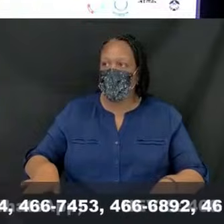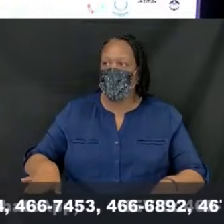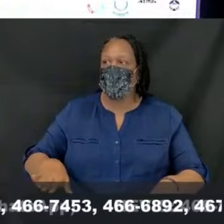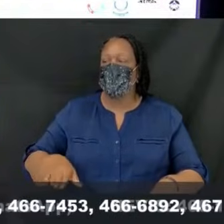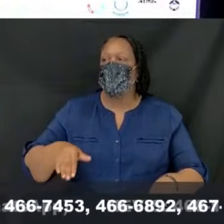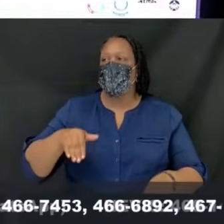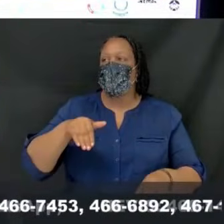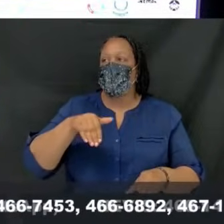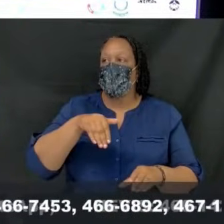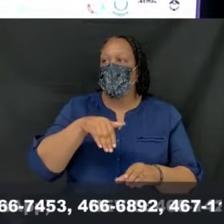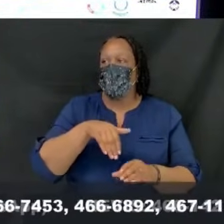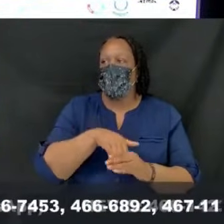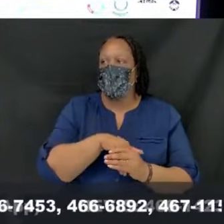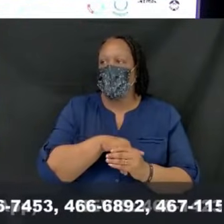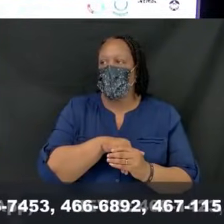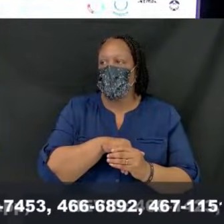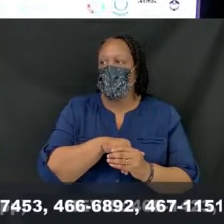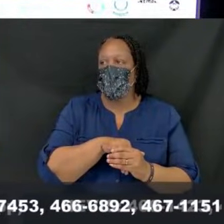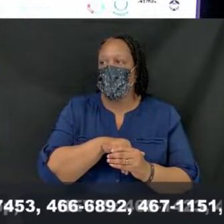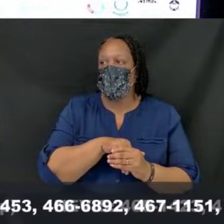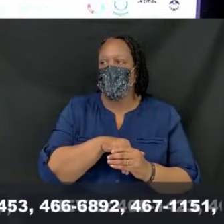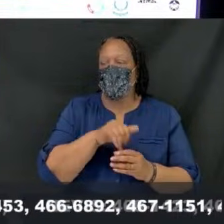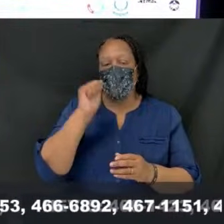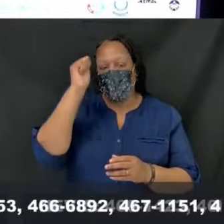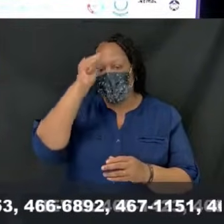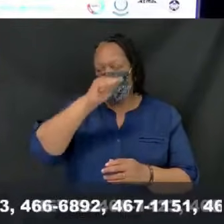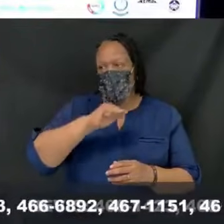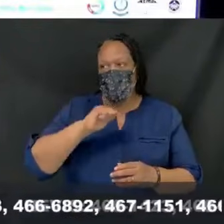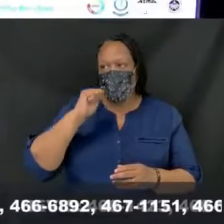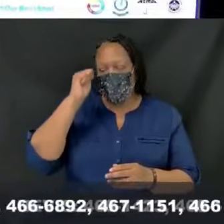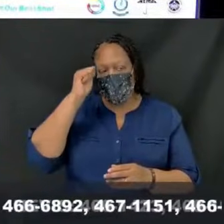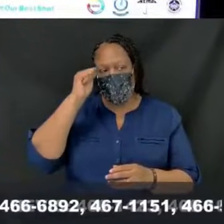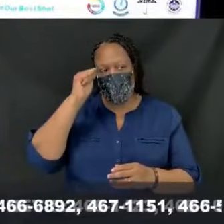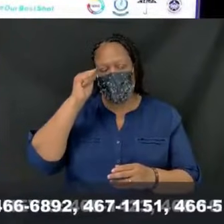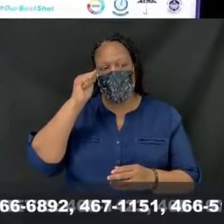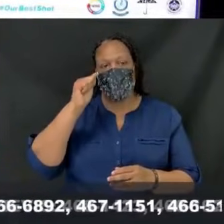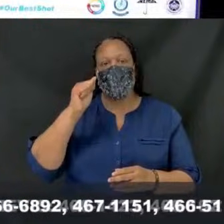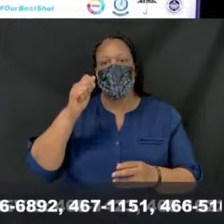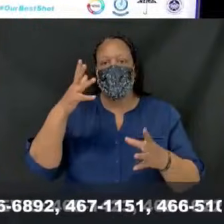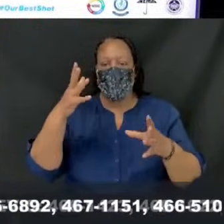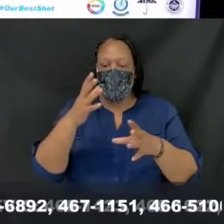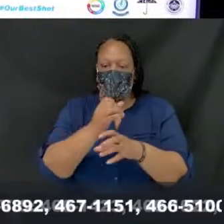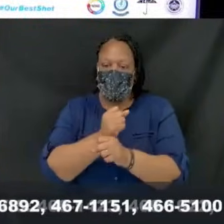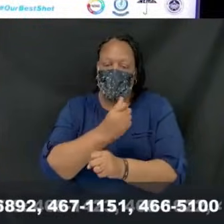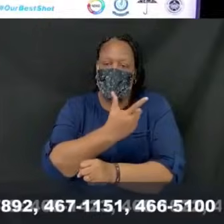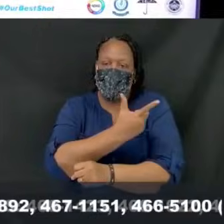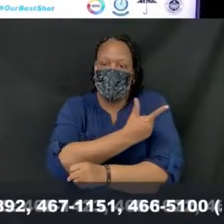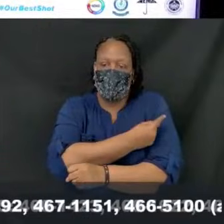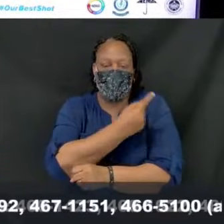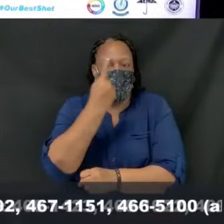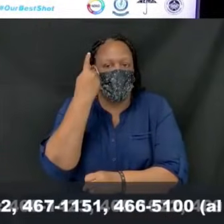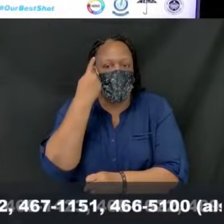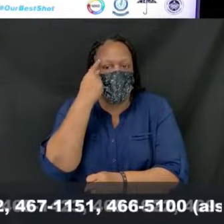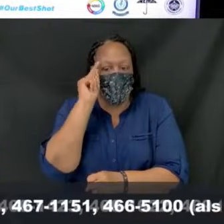vaccinated against malaria. Malaria kills close